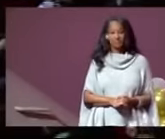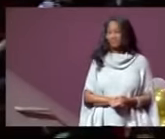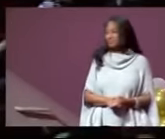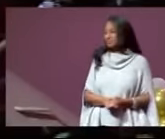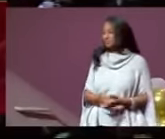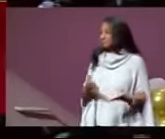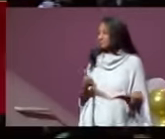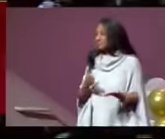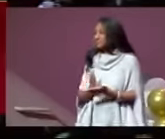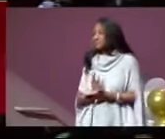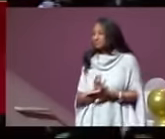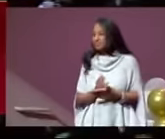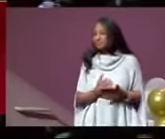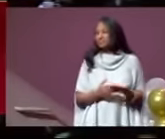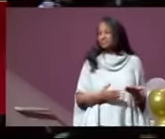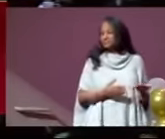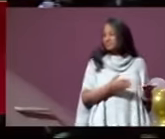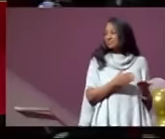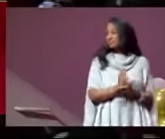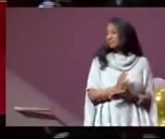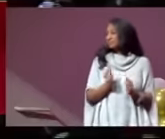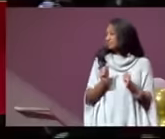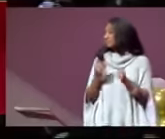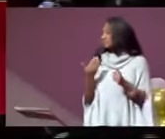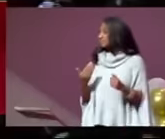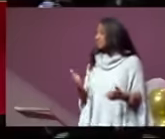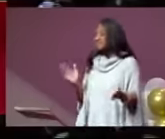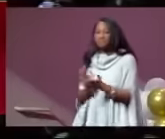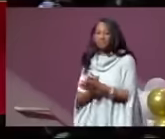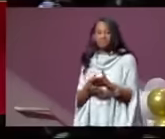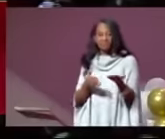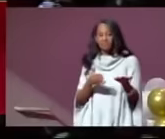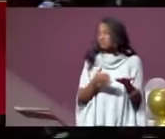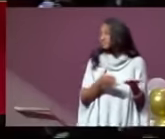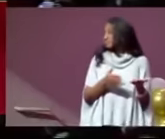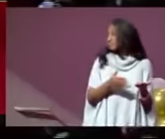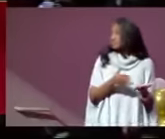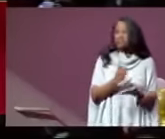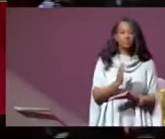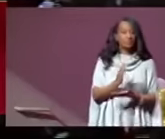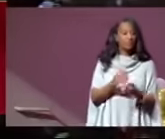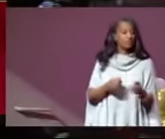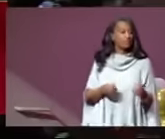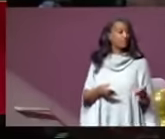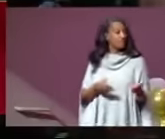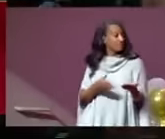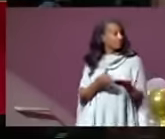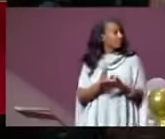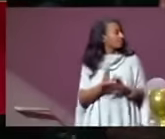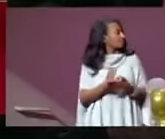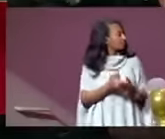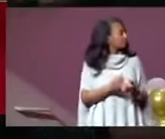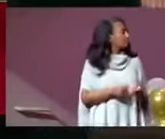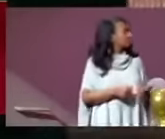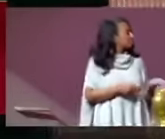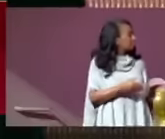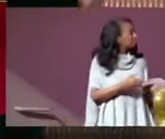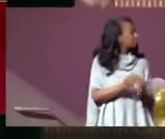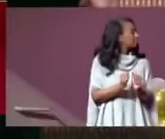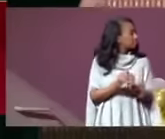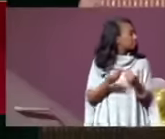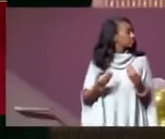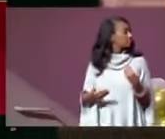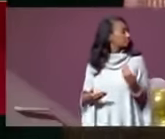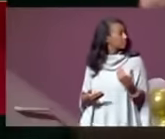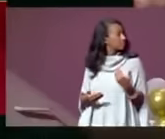right. He's all right. He's all right. Some of y'all may know this one. He's all right. He's all right. He's all